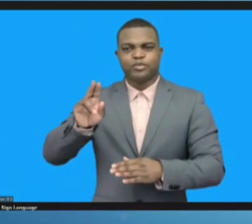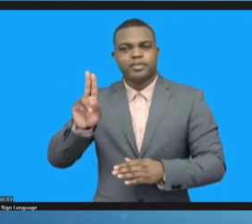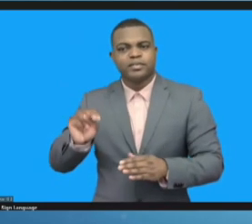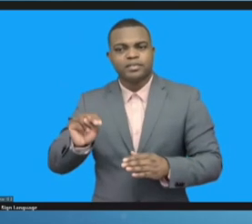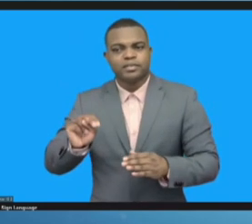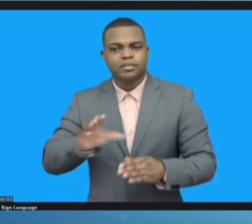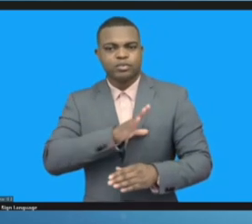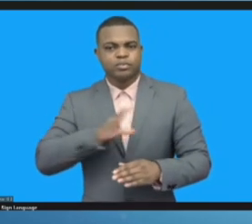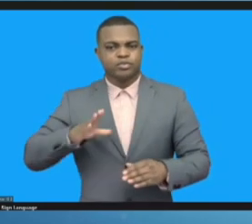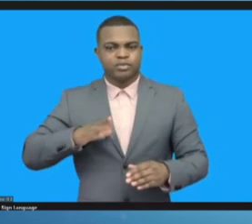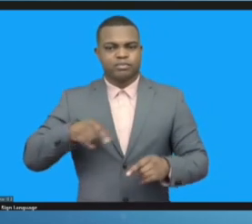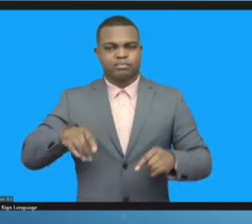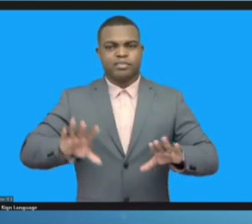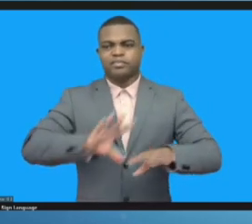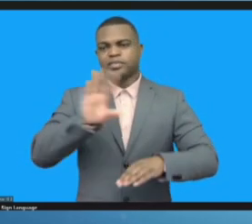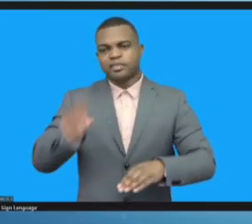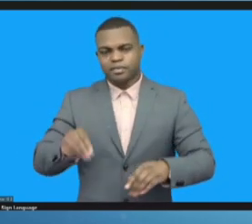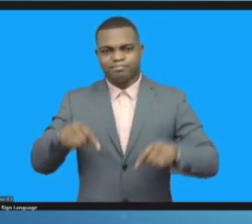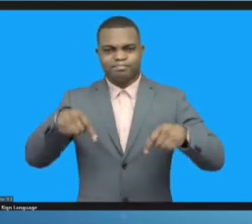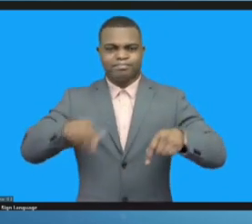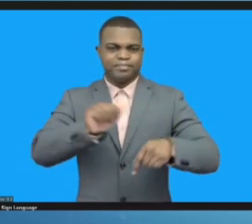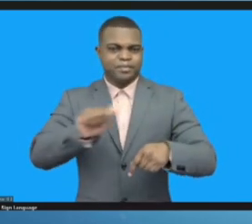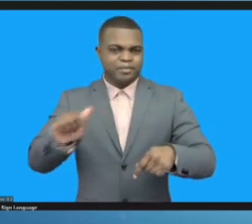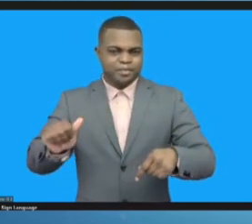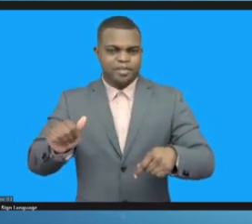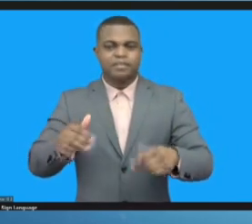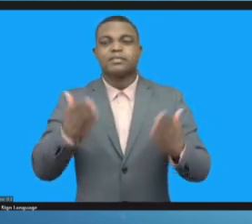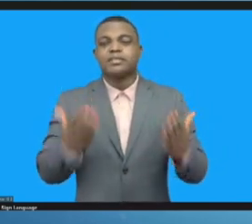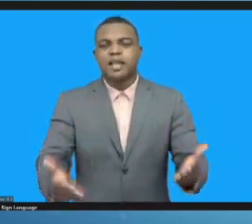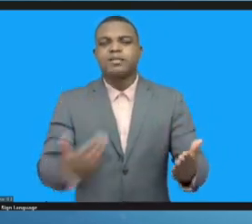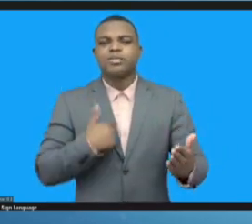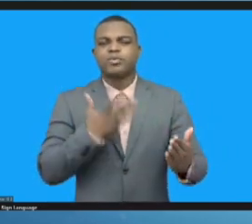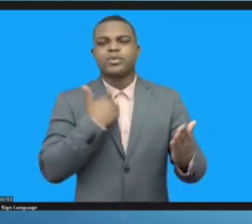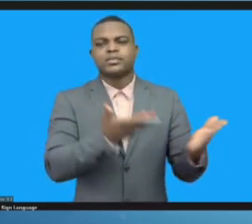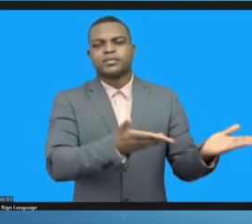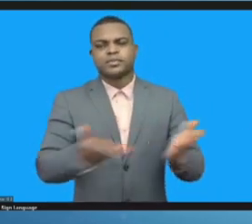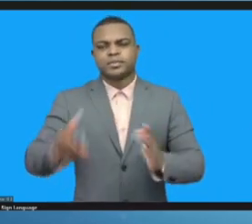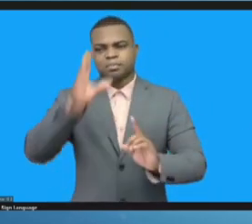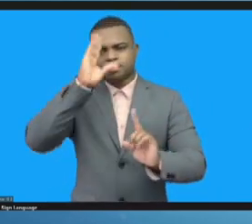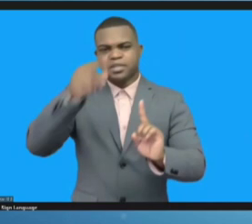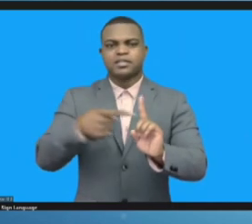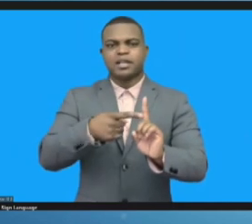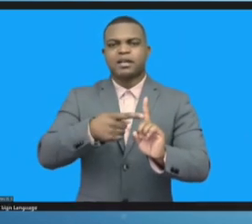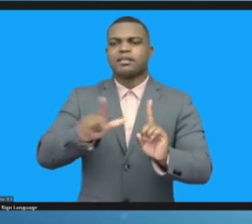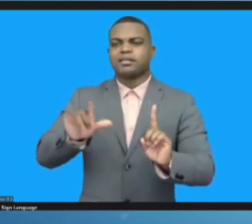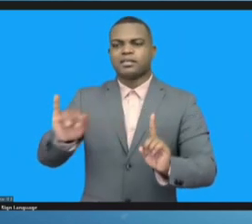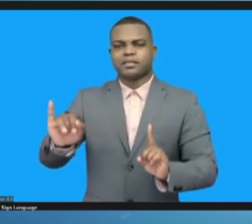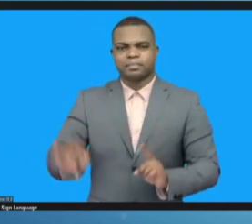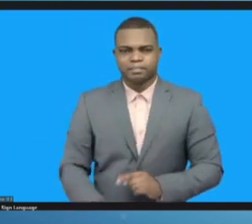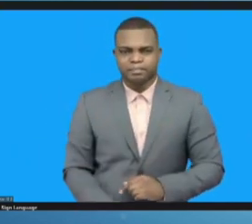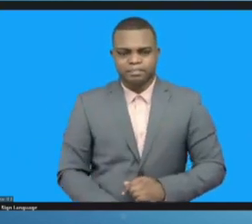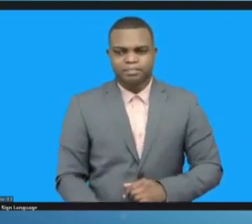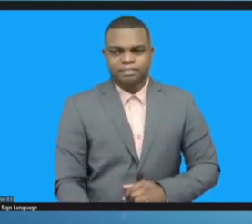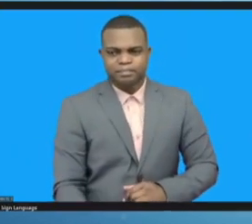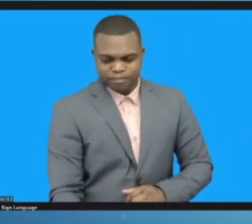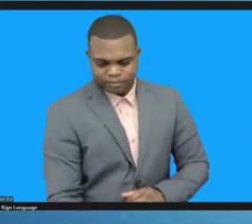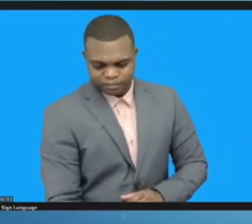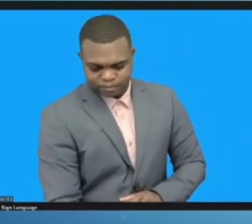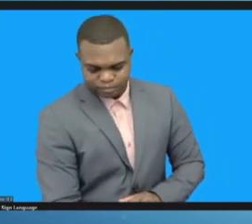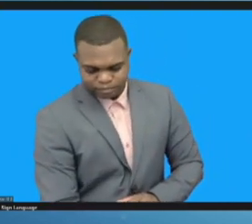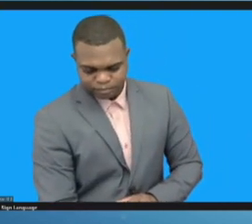Junhua, Undersecretary General of the United Nations Department of Economic and Social Affairs, to say a few words and introduce the